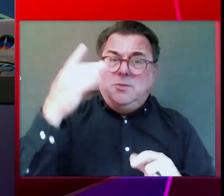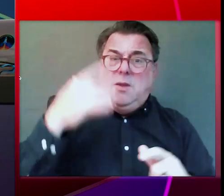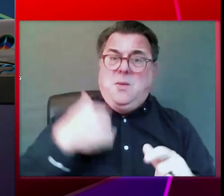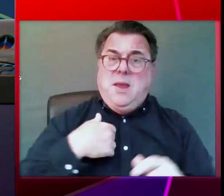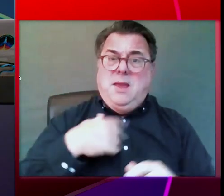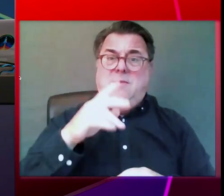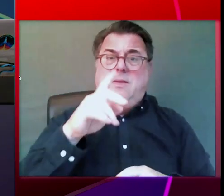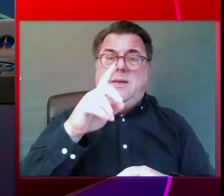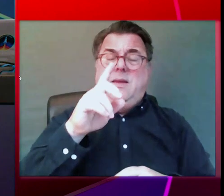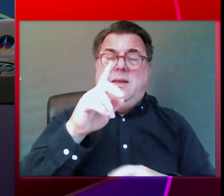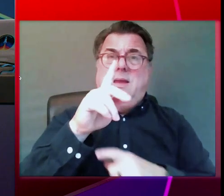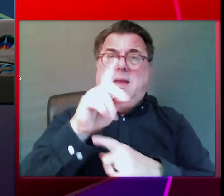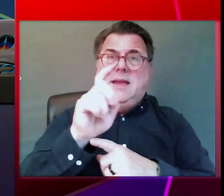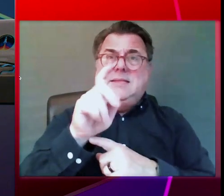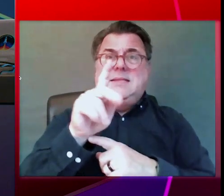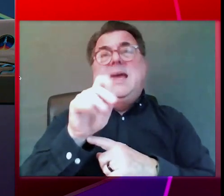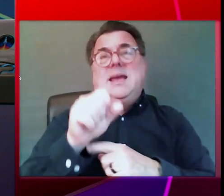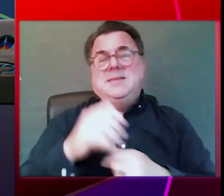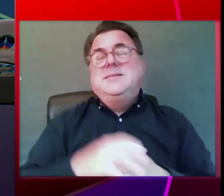Yeah, absolutely. That's right. Great.